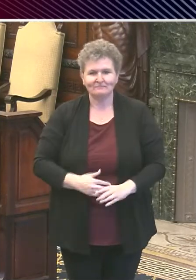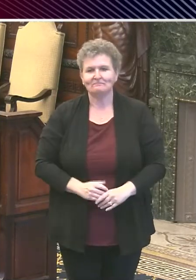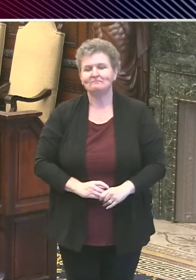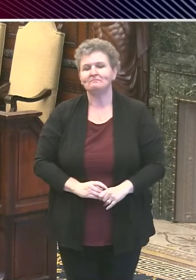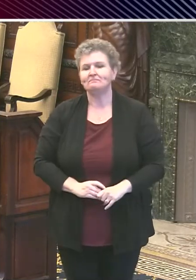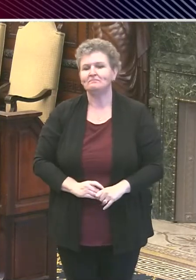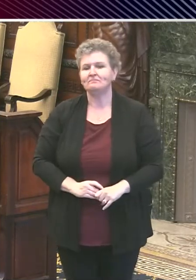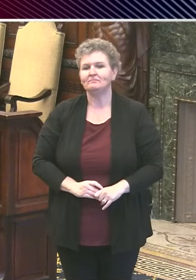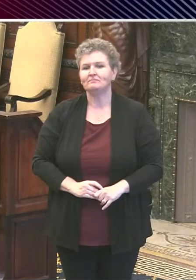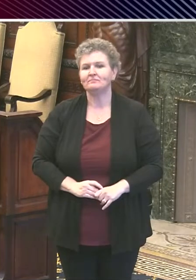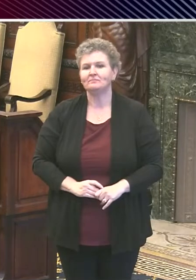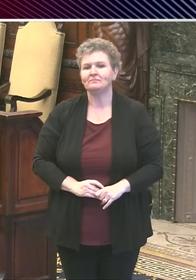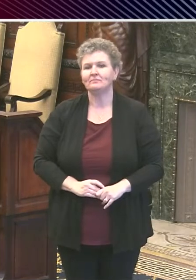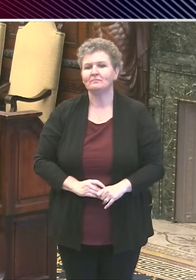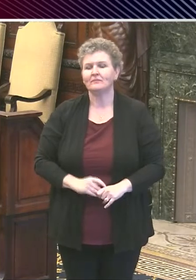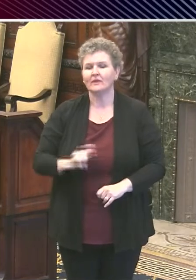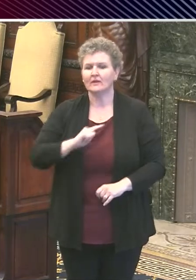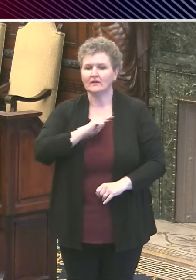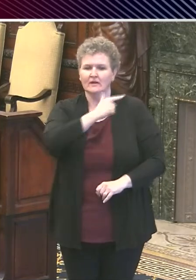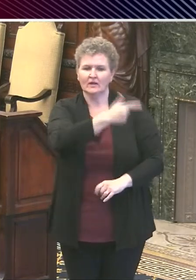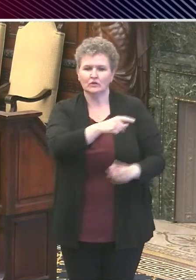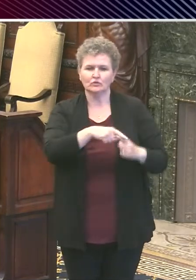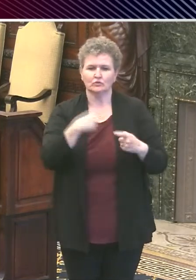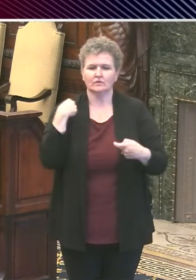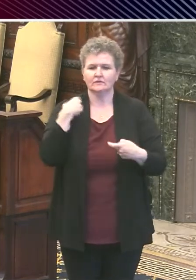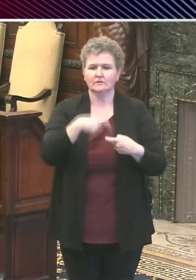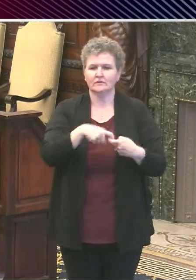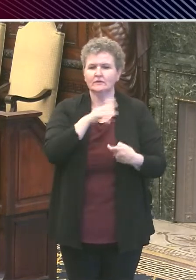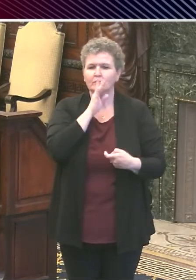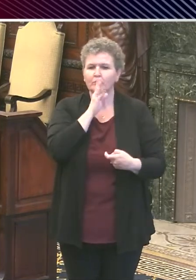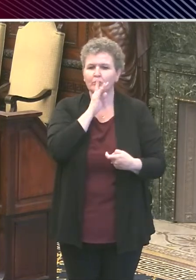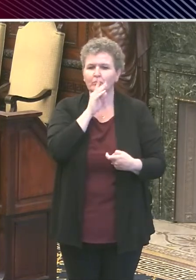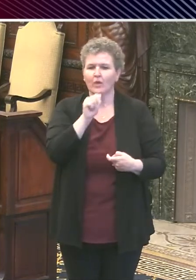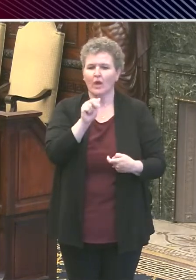very good. Thank you. And now we will go to Armando